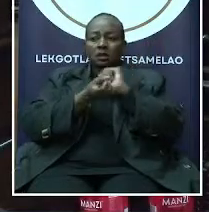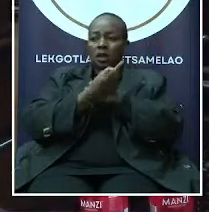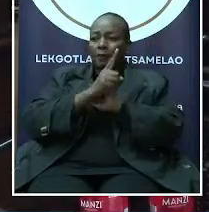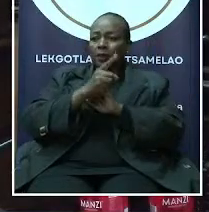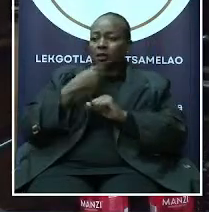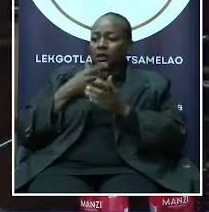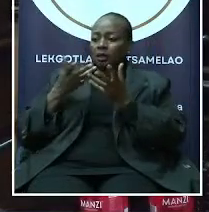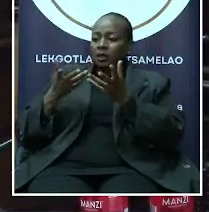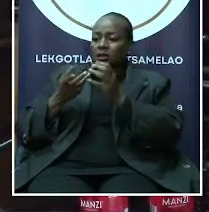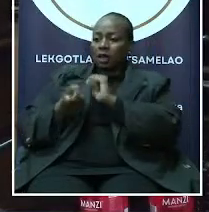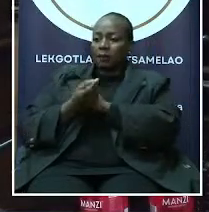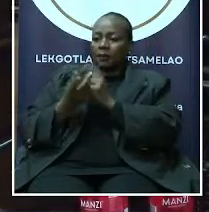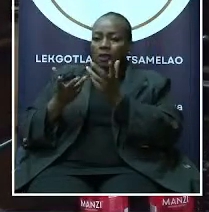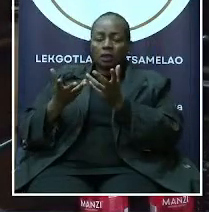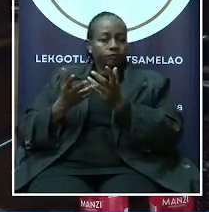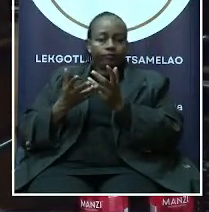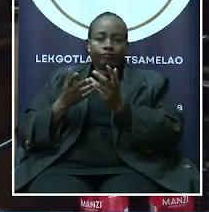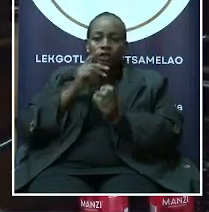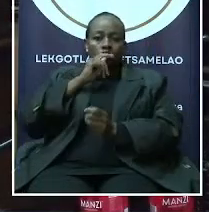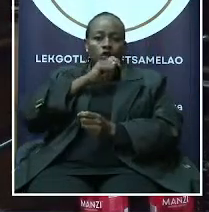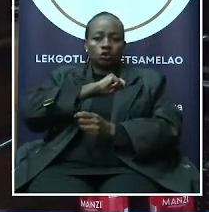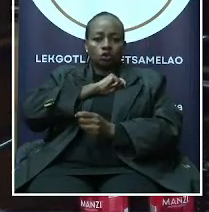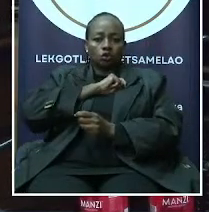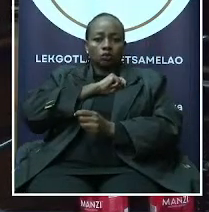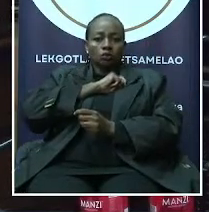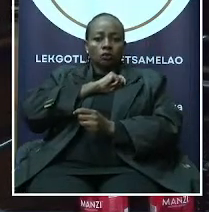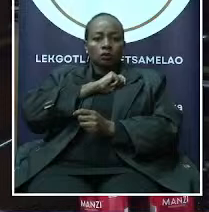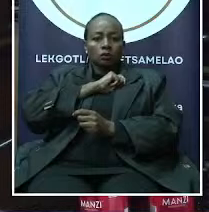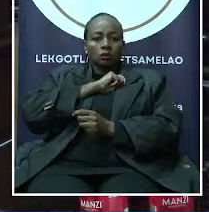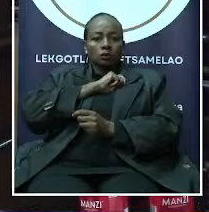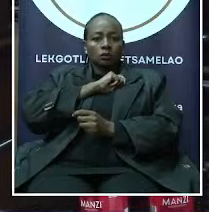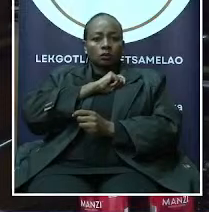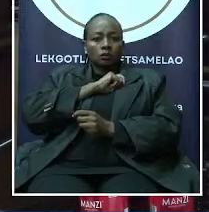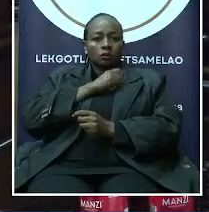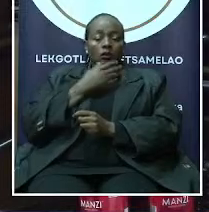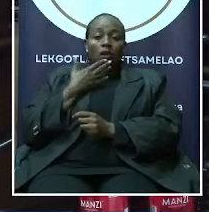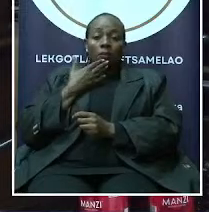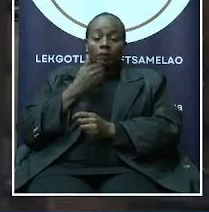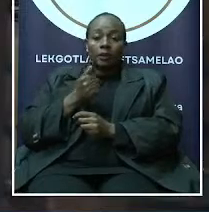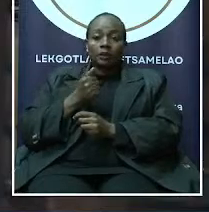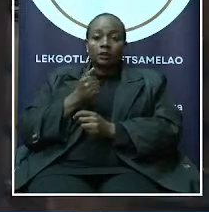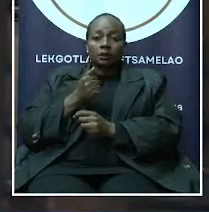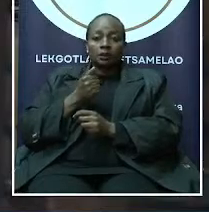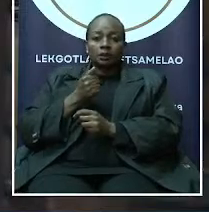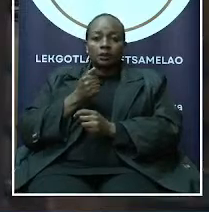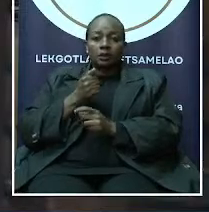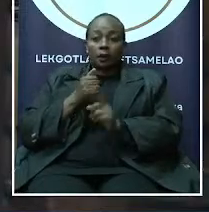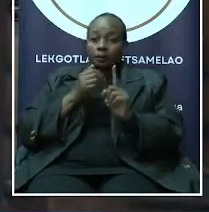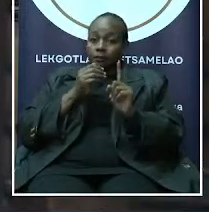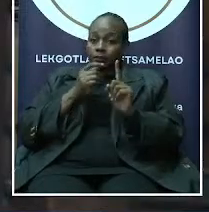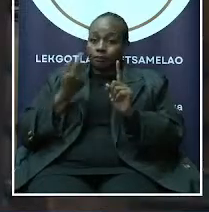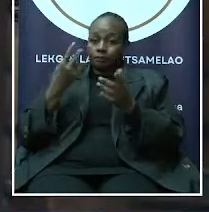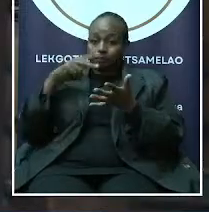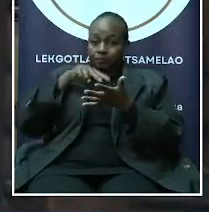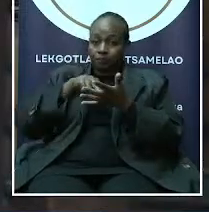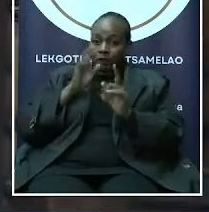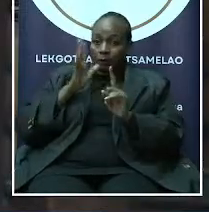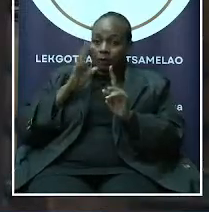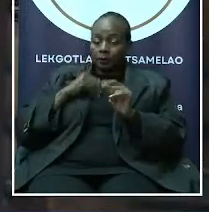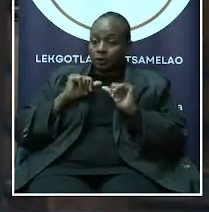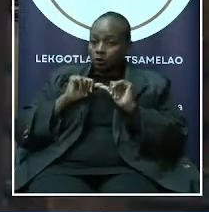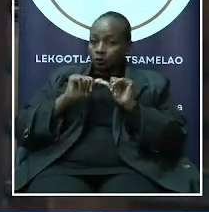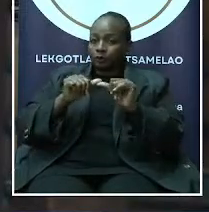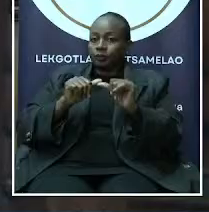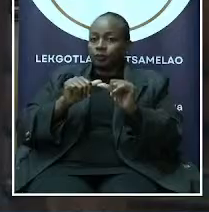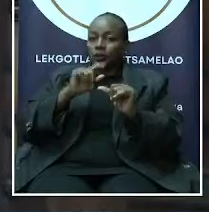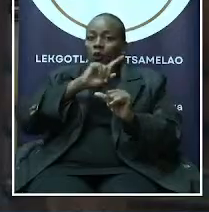where this is happening. I would like to please allow the person who's standing in front to continue,